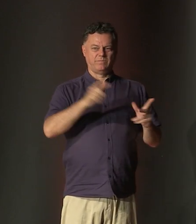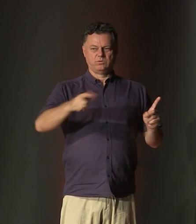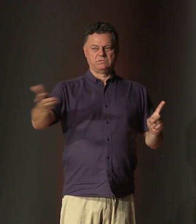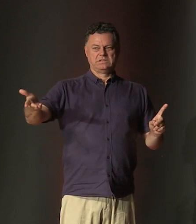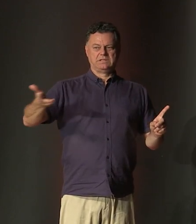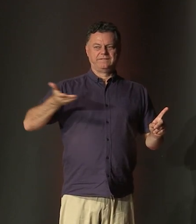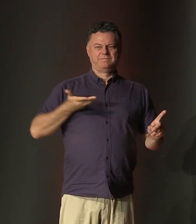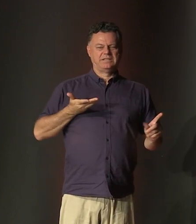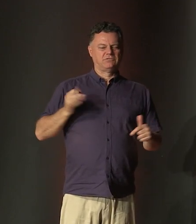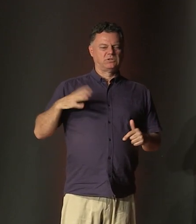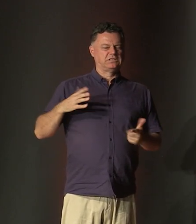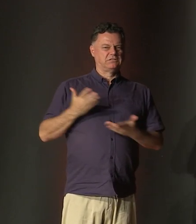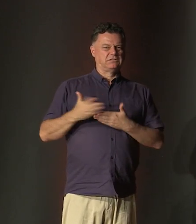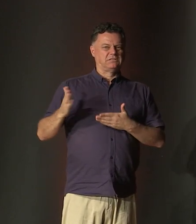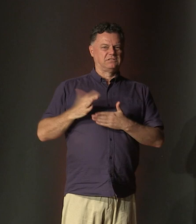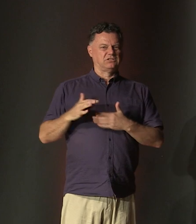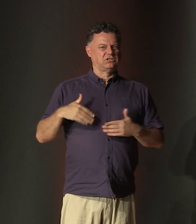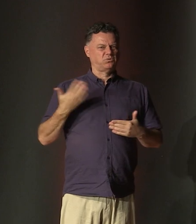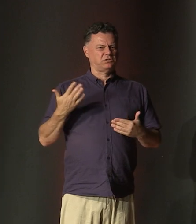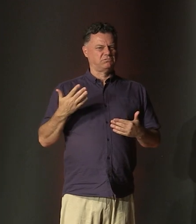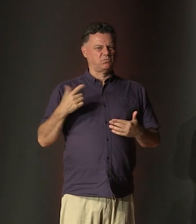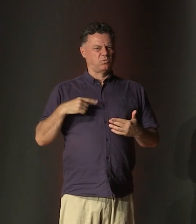be compassionate towards us.